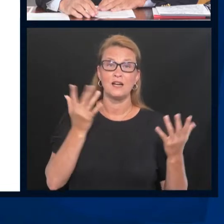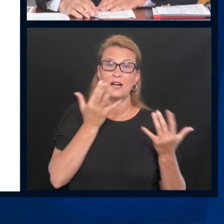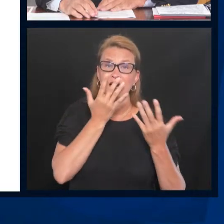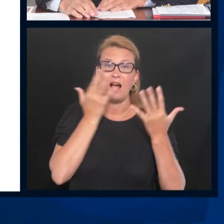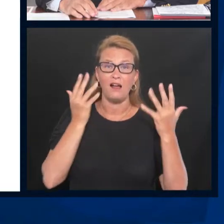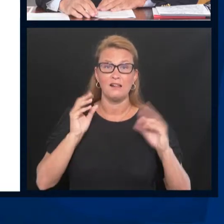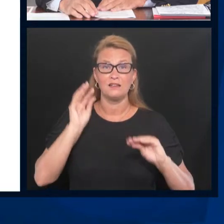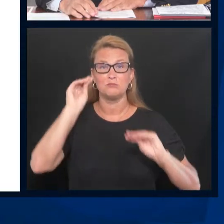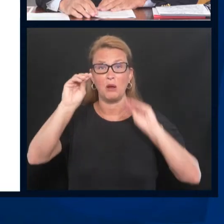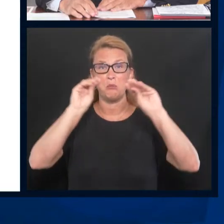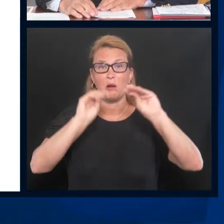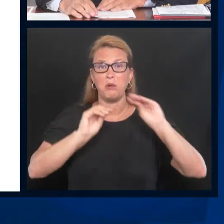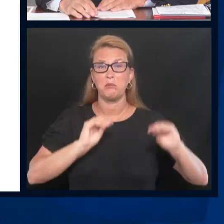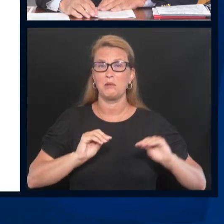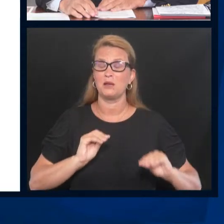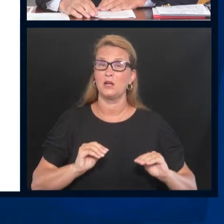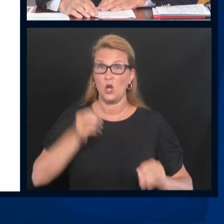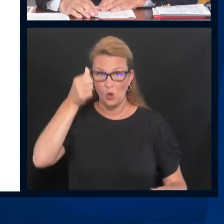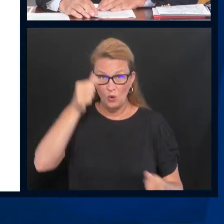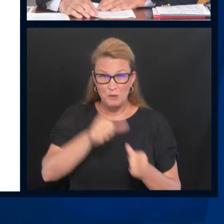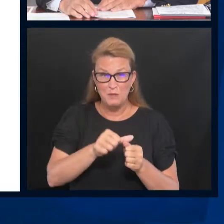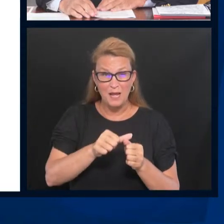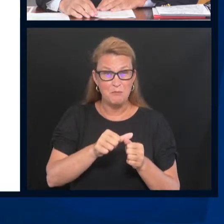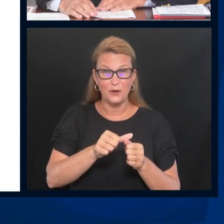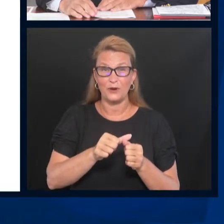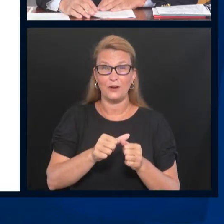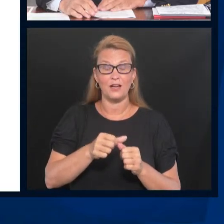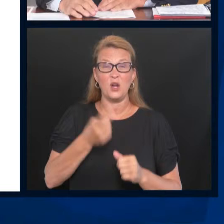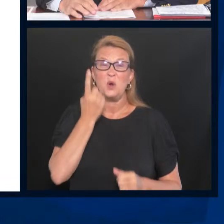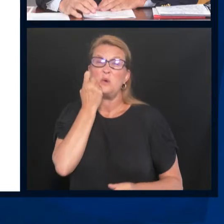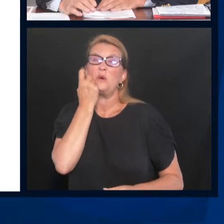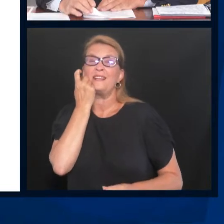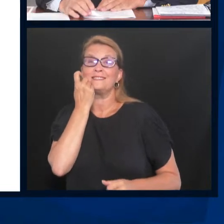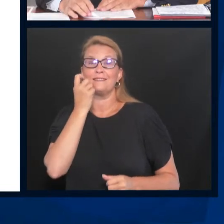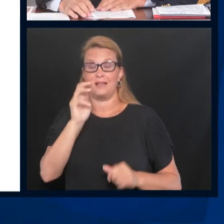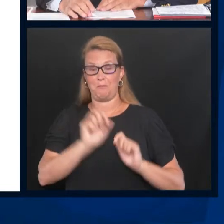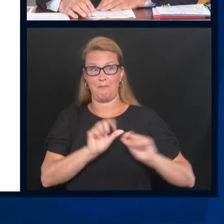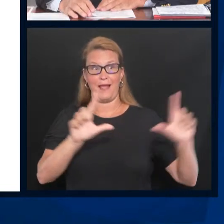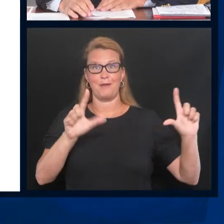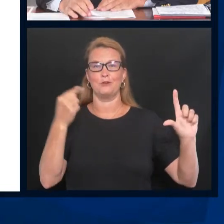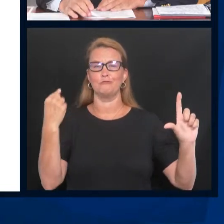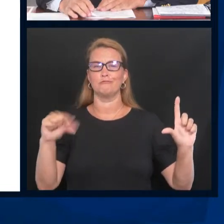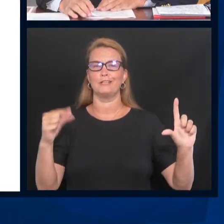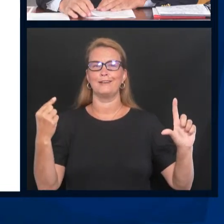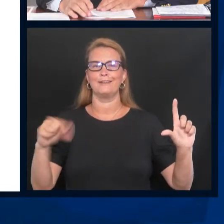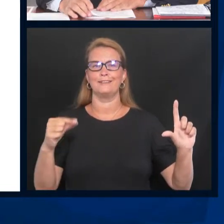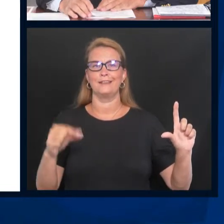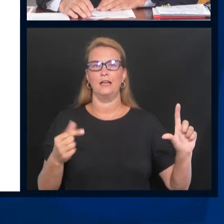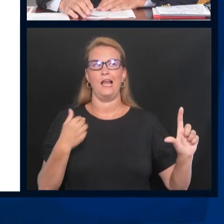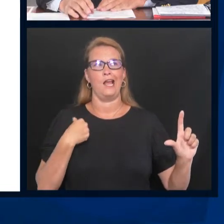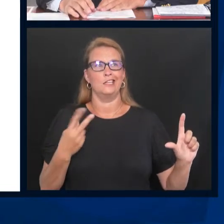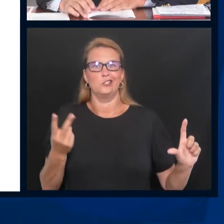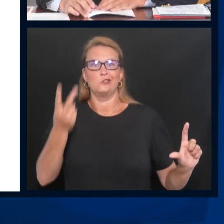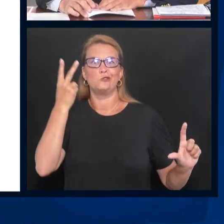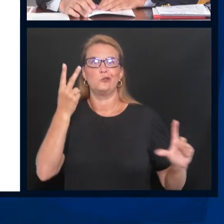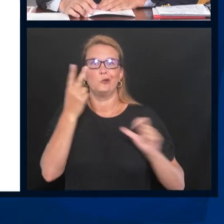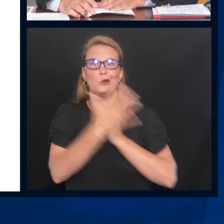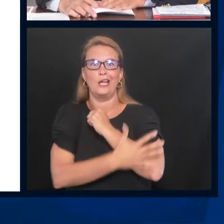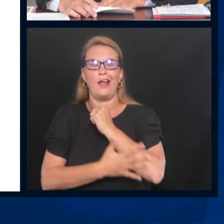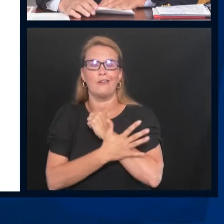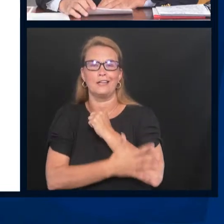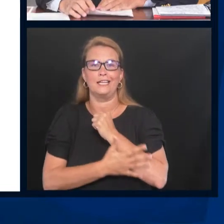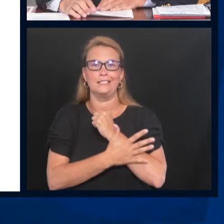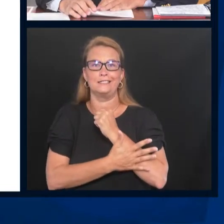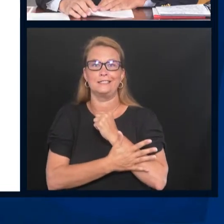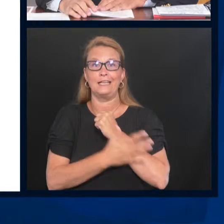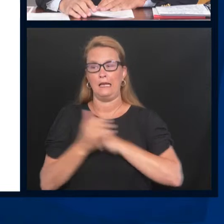with. Remember the map just a few days ago that was so green with, I think, 2 counties that weren't green.